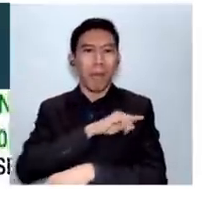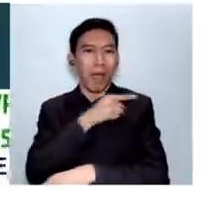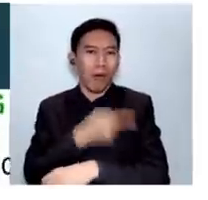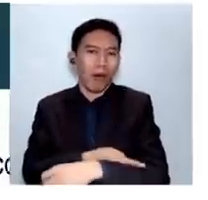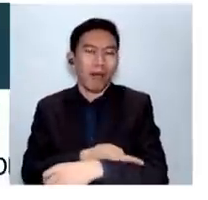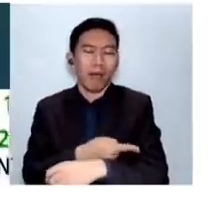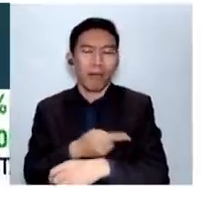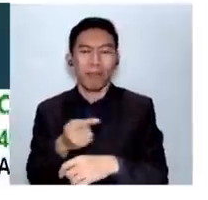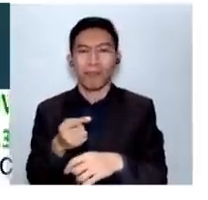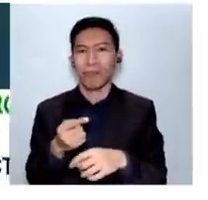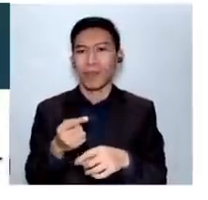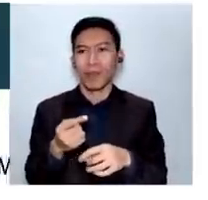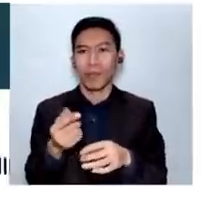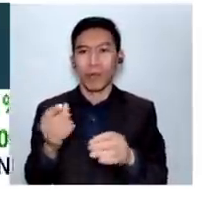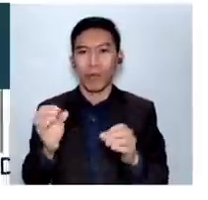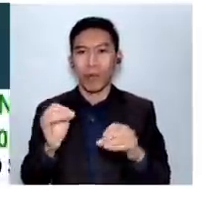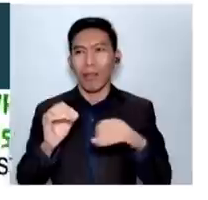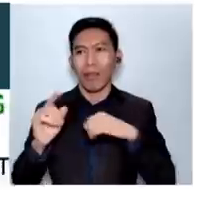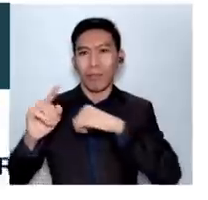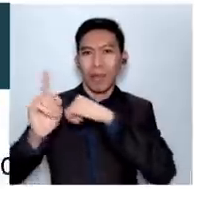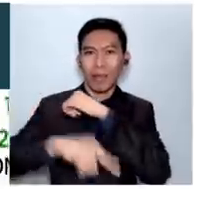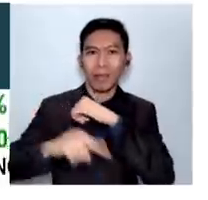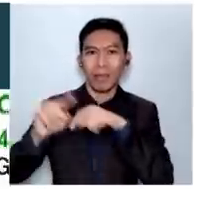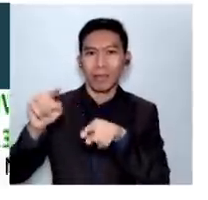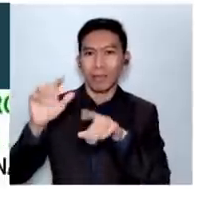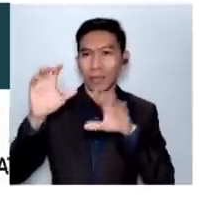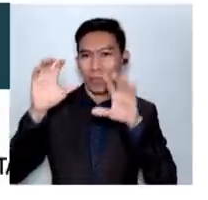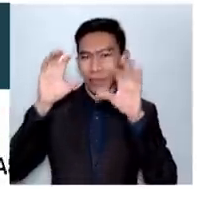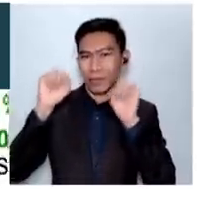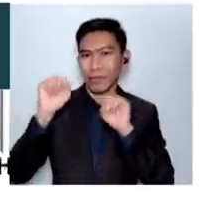not holding to account the president later on?